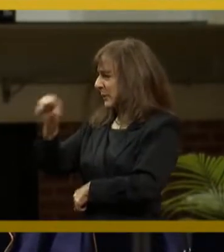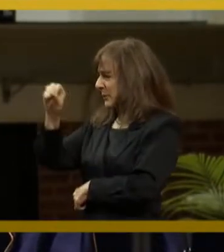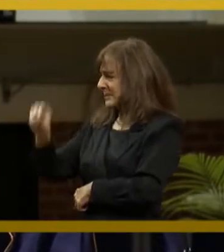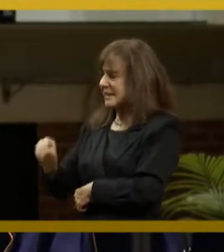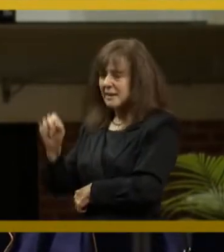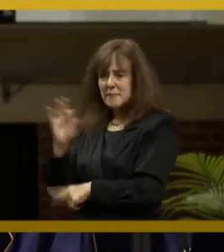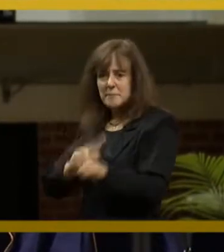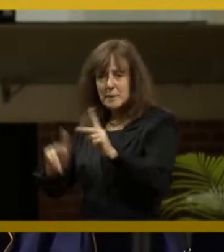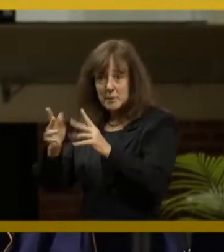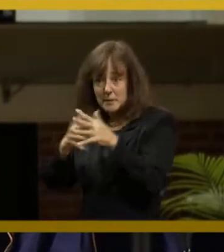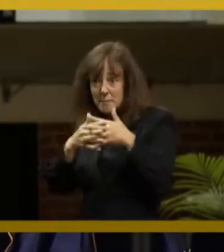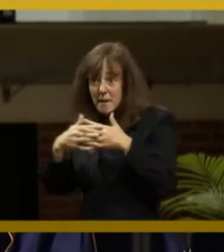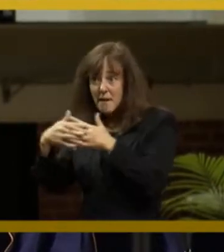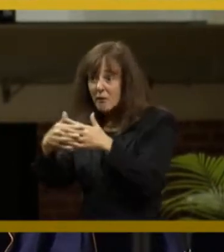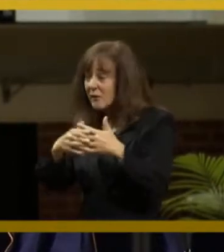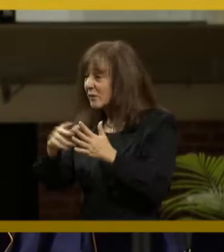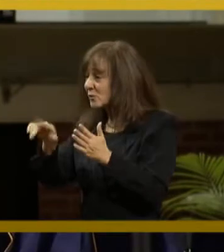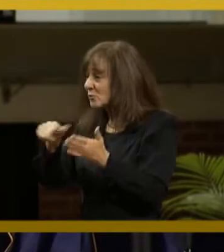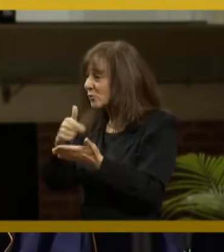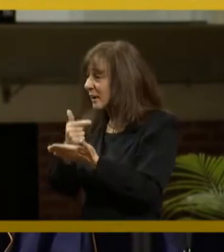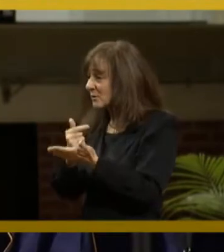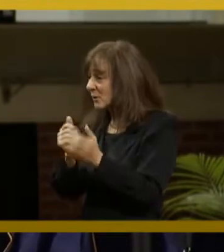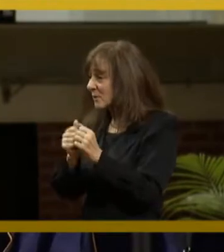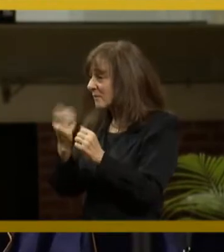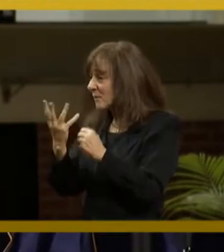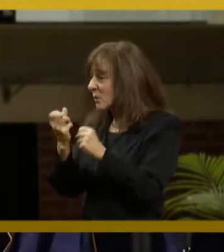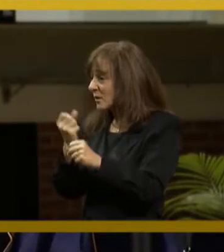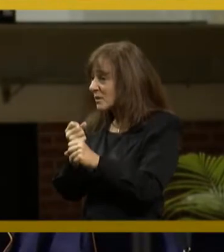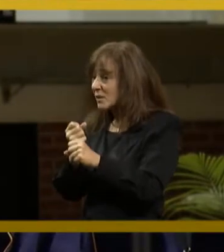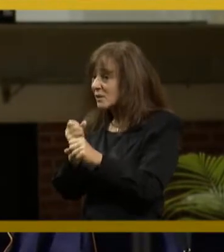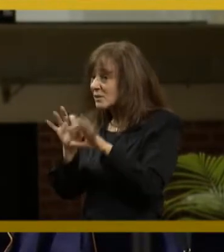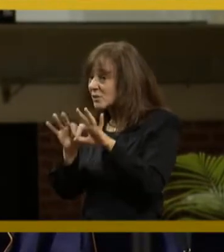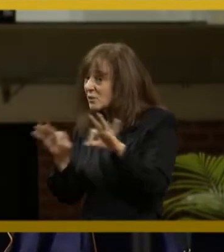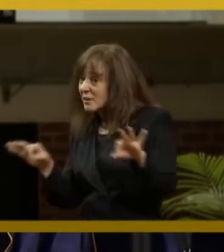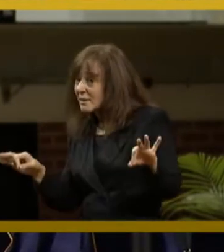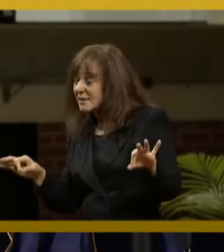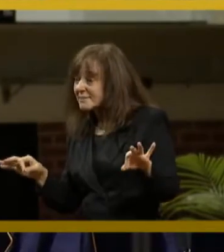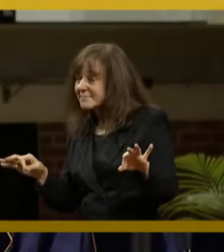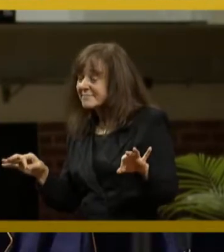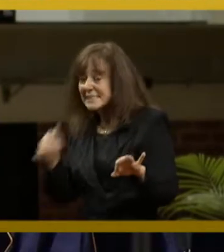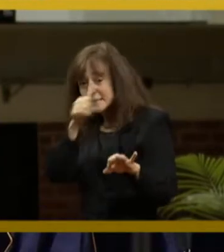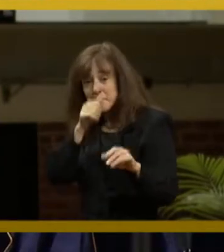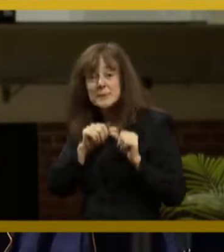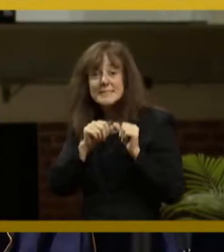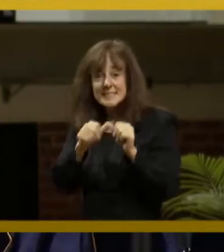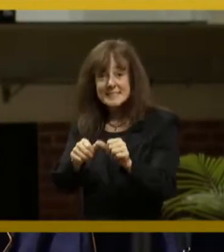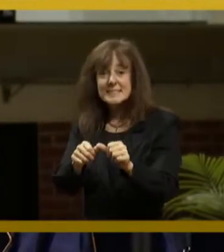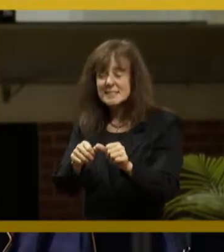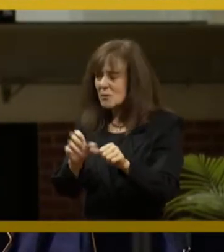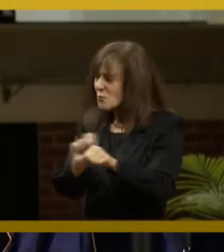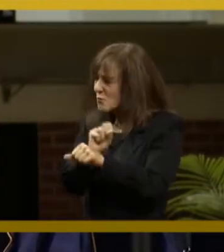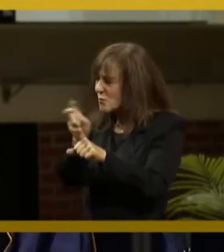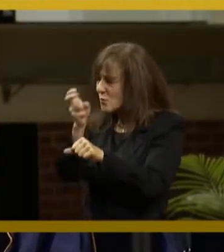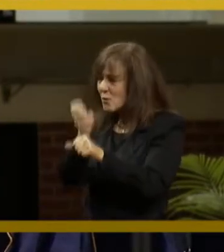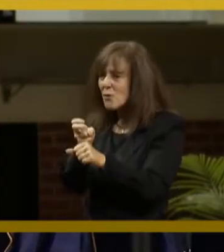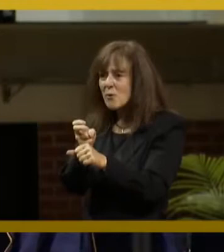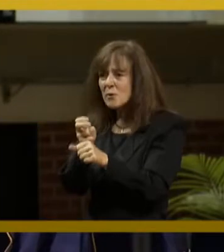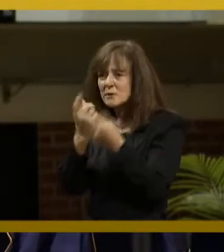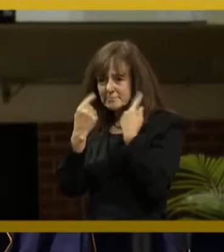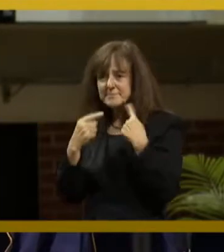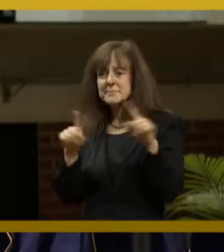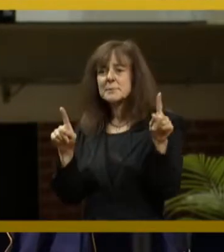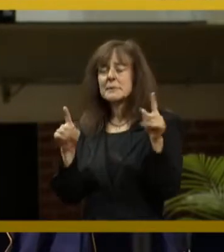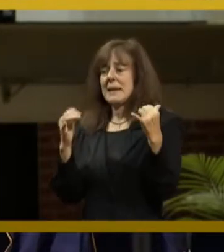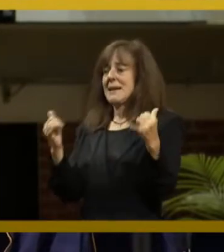America who have graduated with a four-year degree. It takes persistence and hard work to get where you are. Today, you